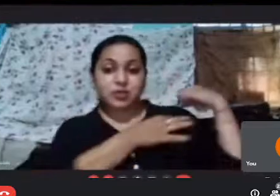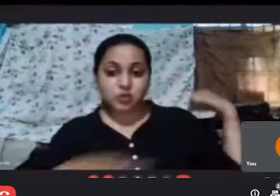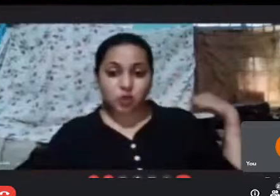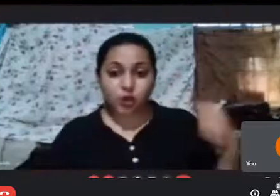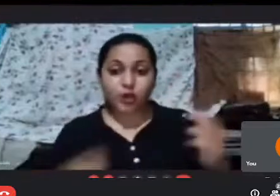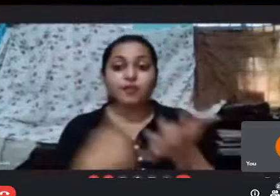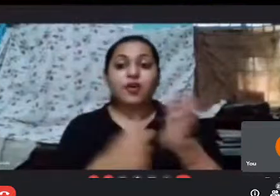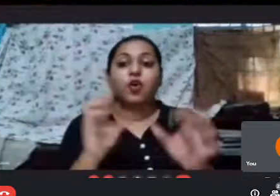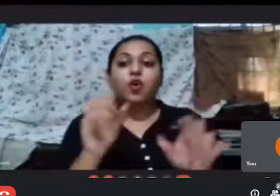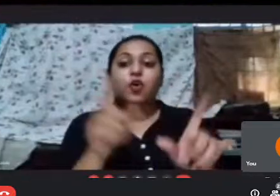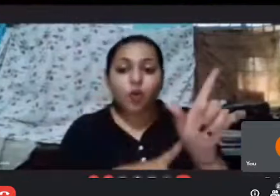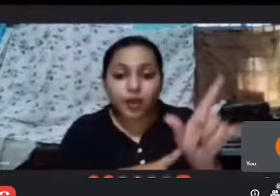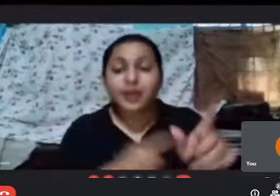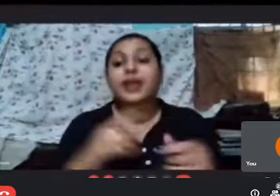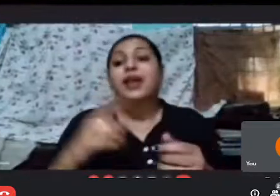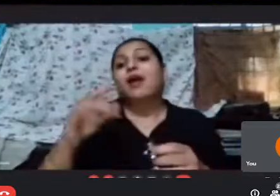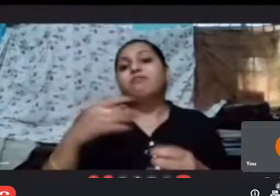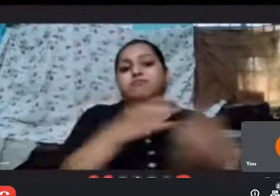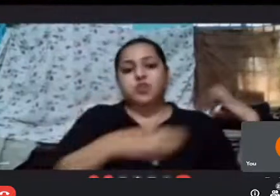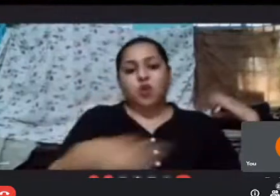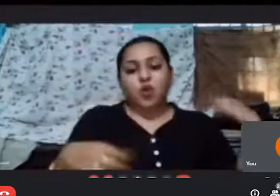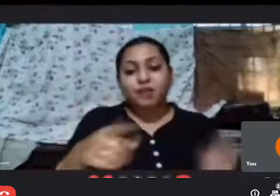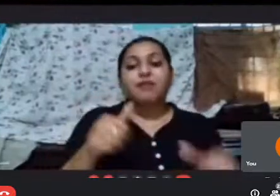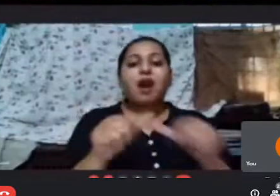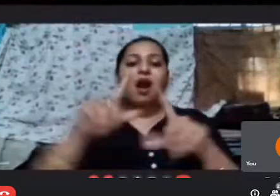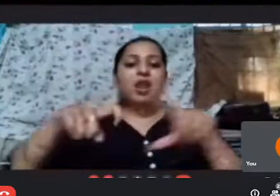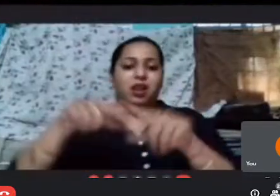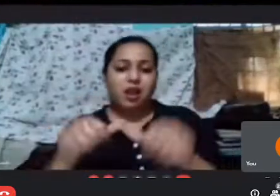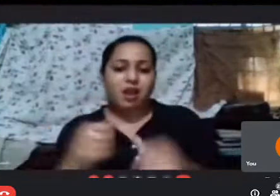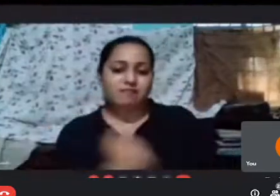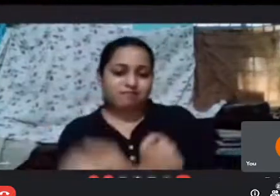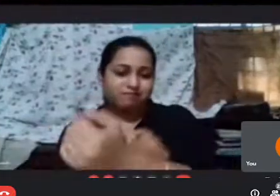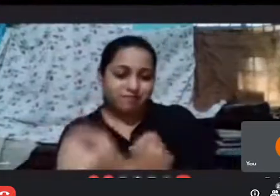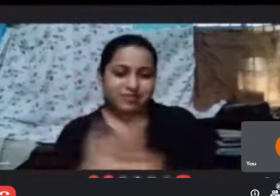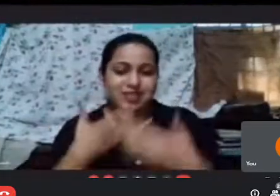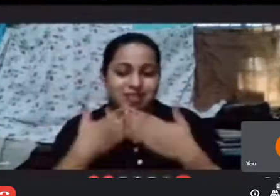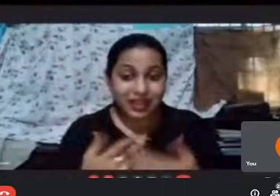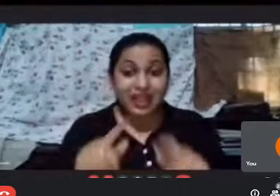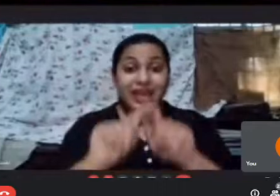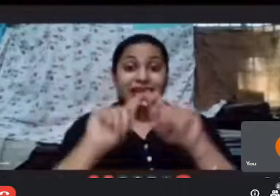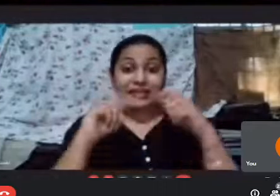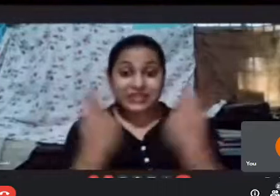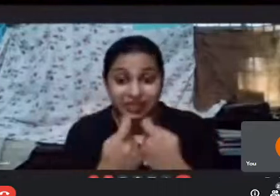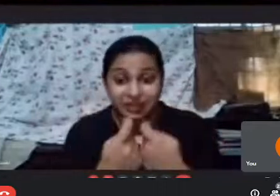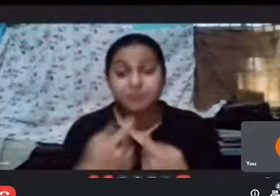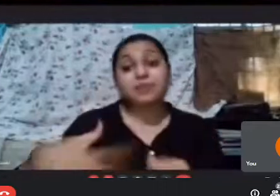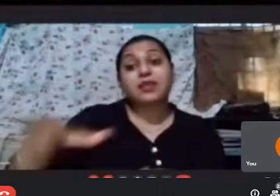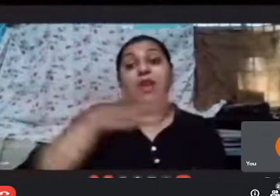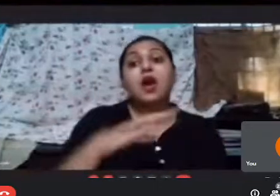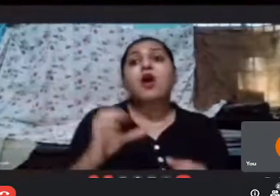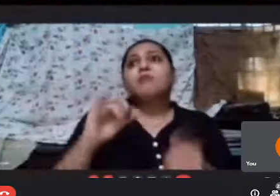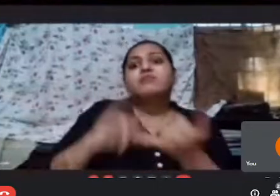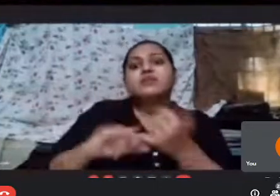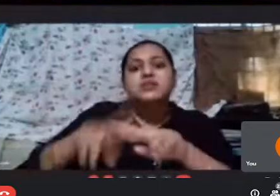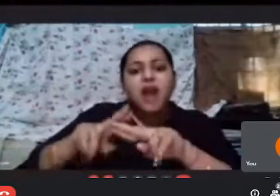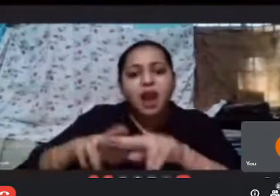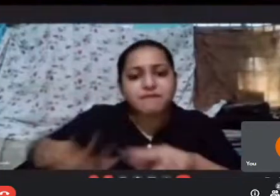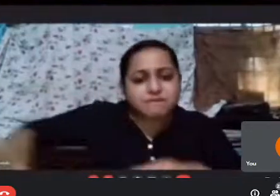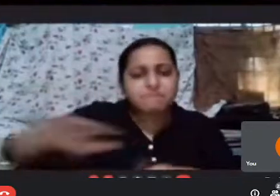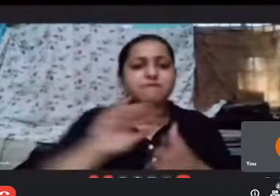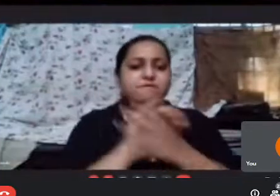Nanda Joshi, esteemed colleagues at CIL, friends, and